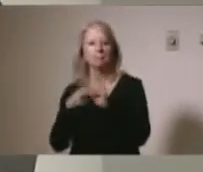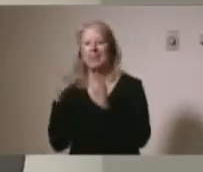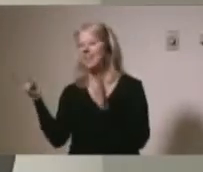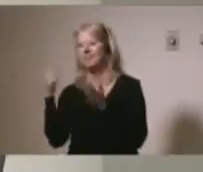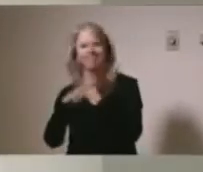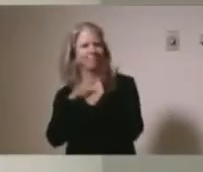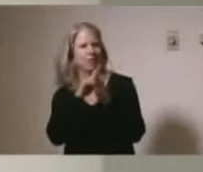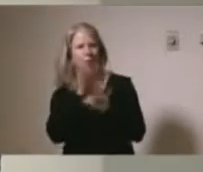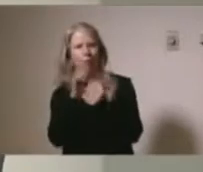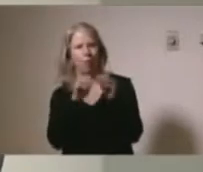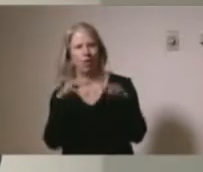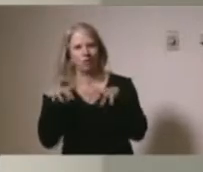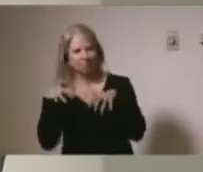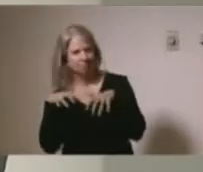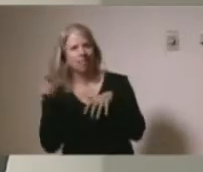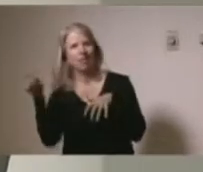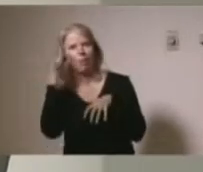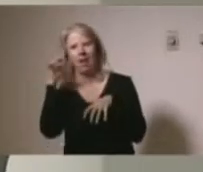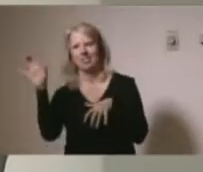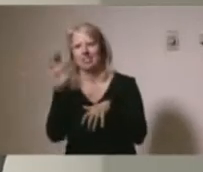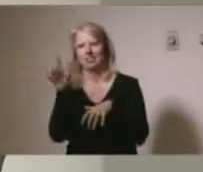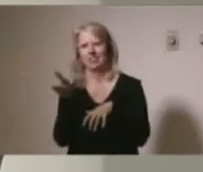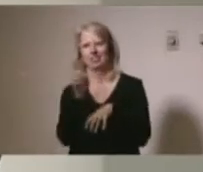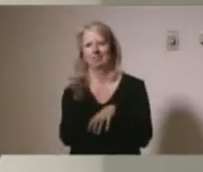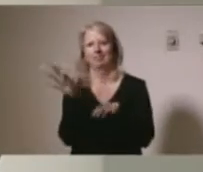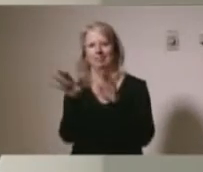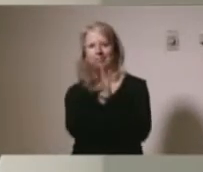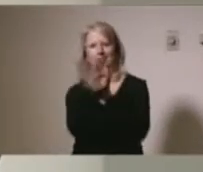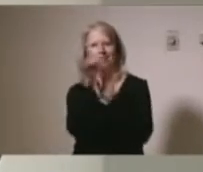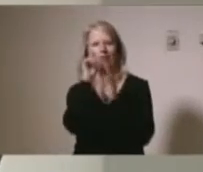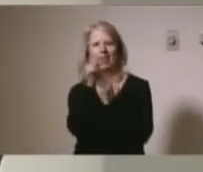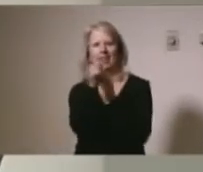Probably just have a look there, and